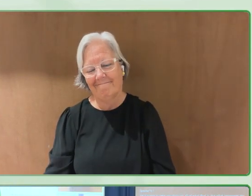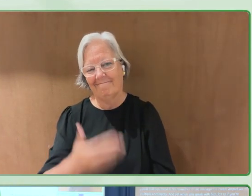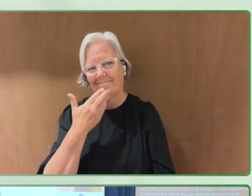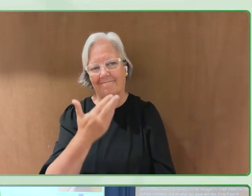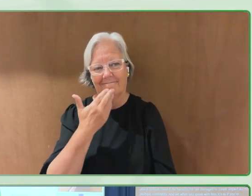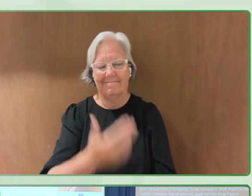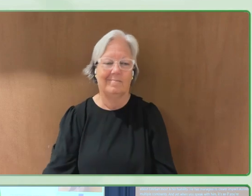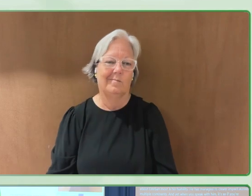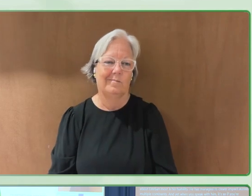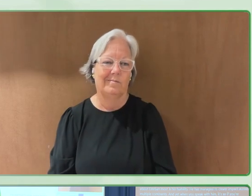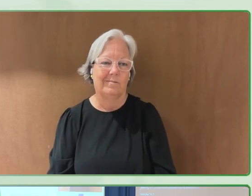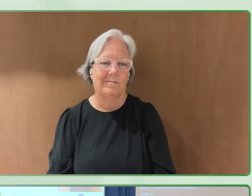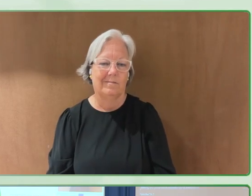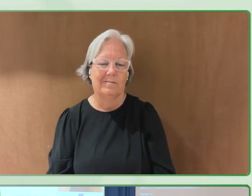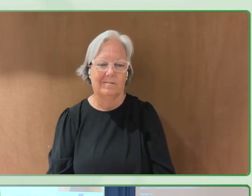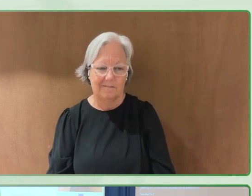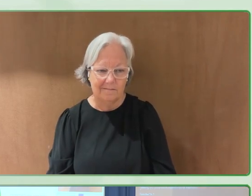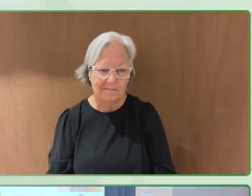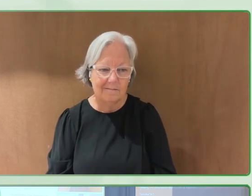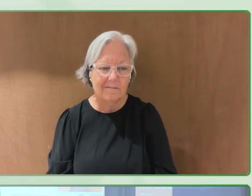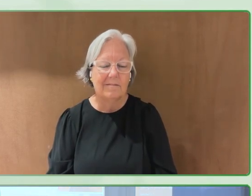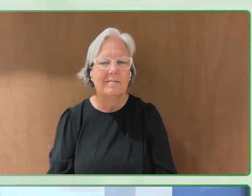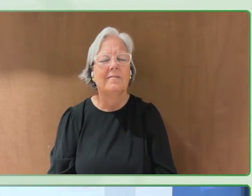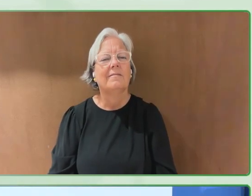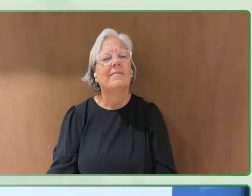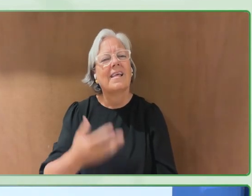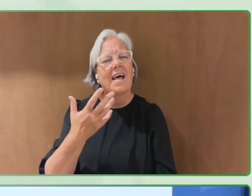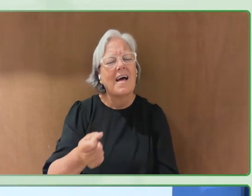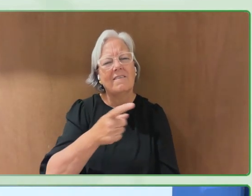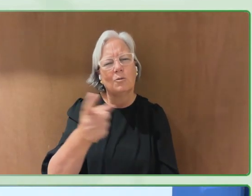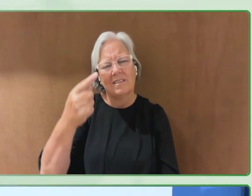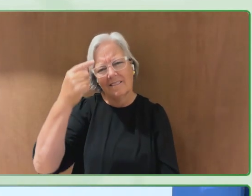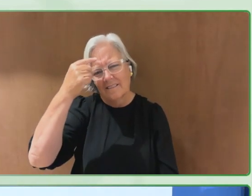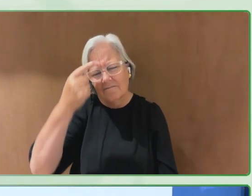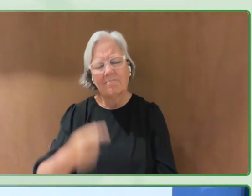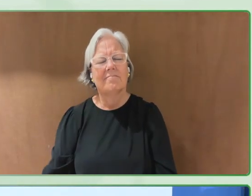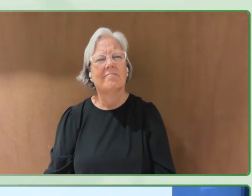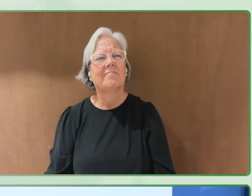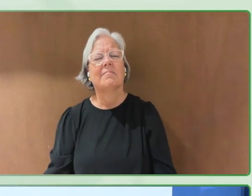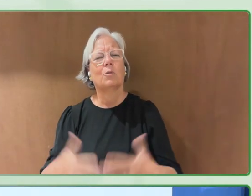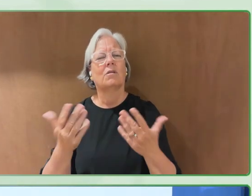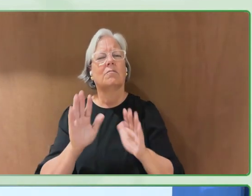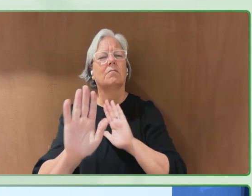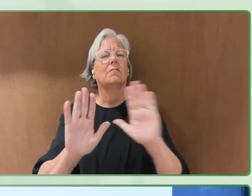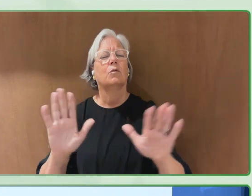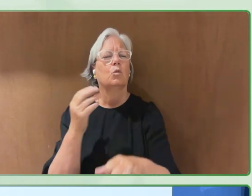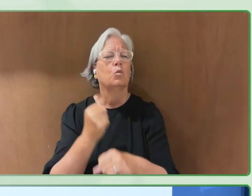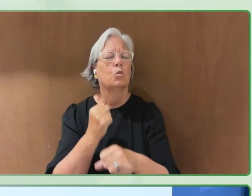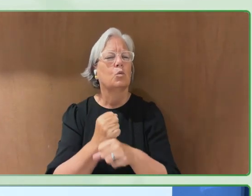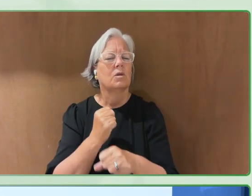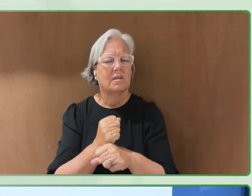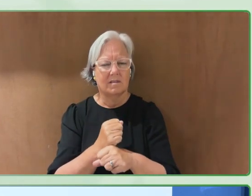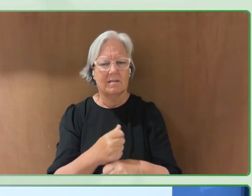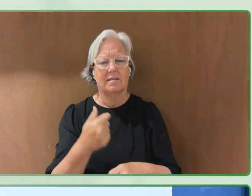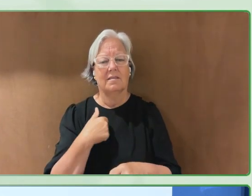Have you wondered why you do what you do? For example, I create assistive devices through 3D